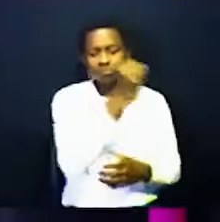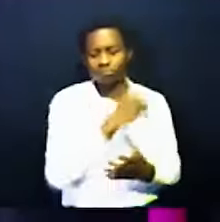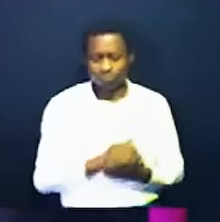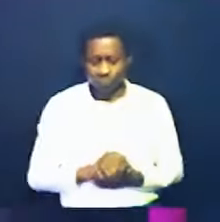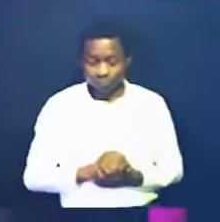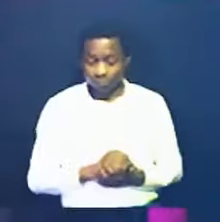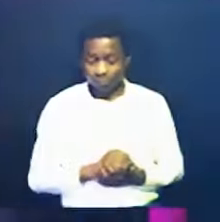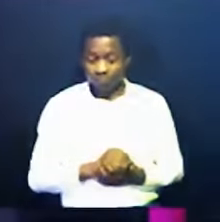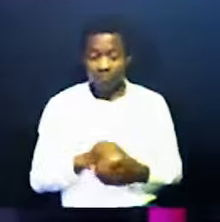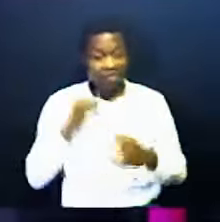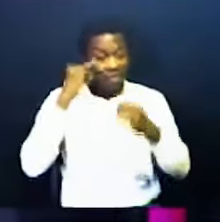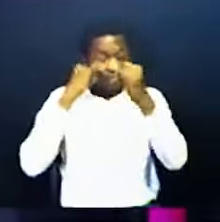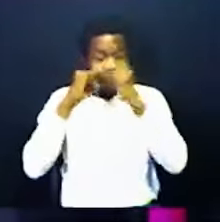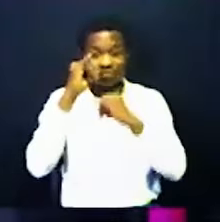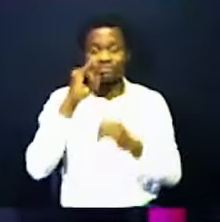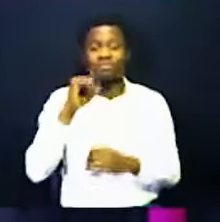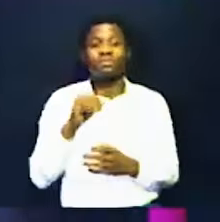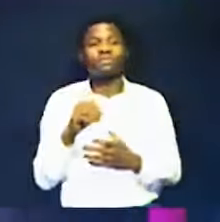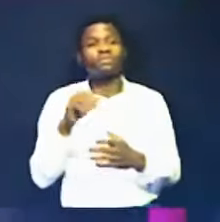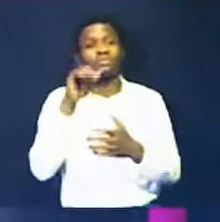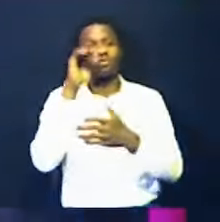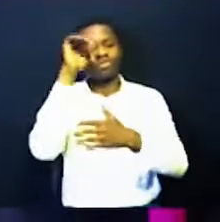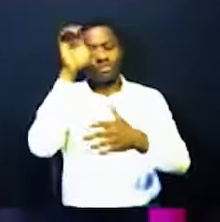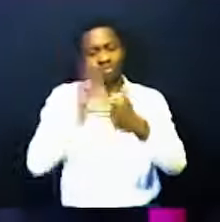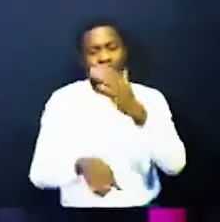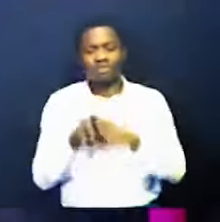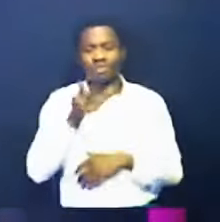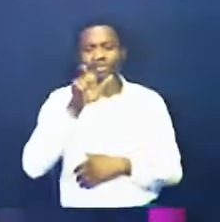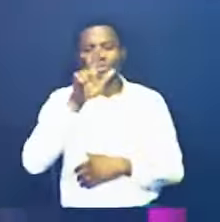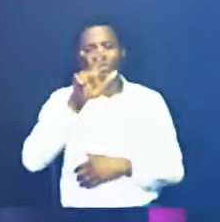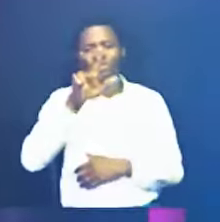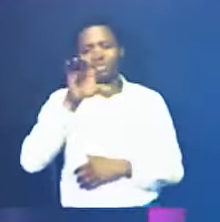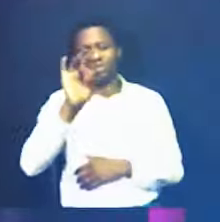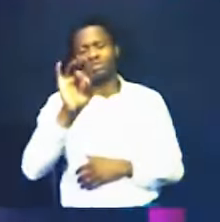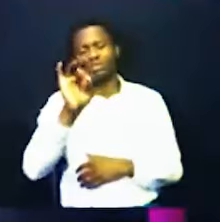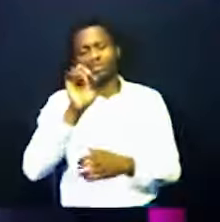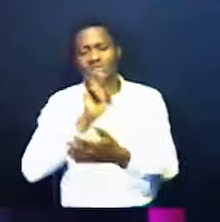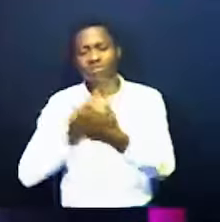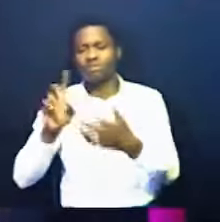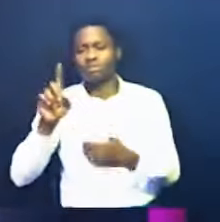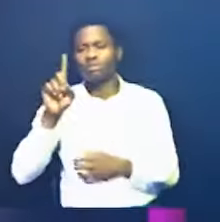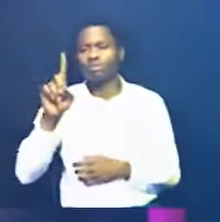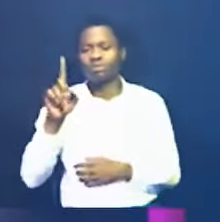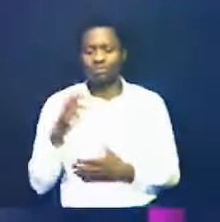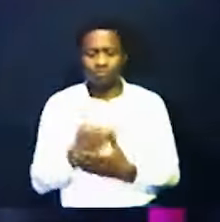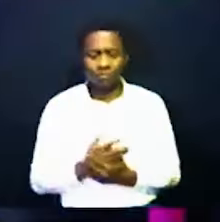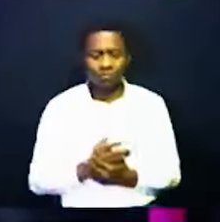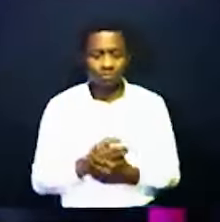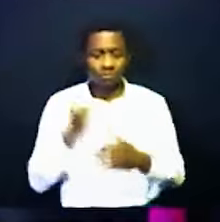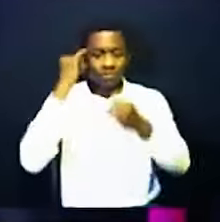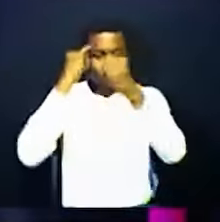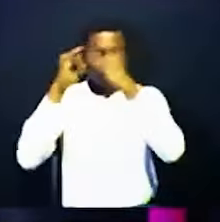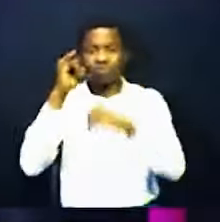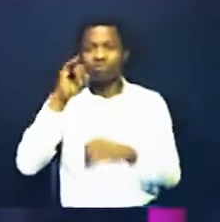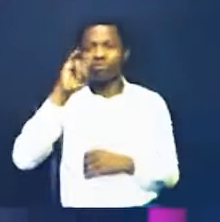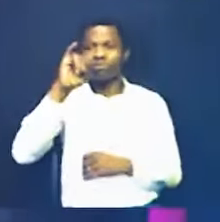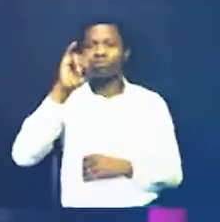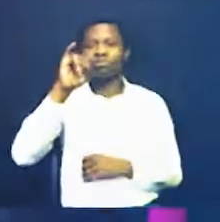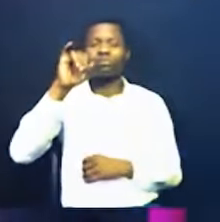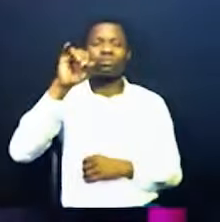Isaiah 38. From verse 1. Isaiah